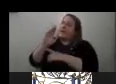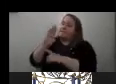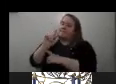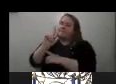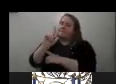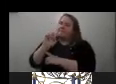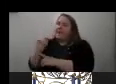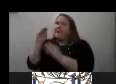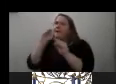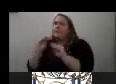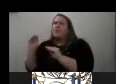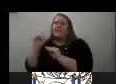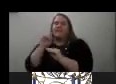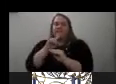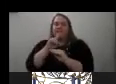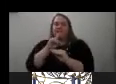off its axis.